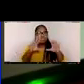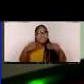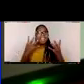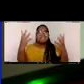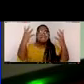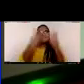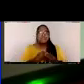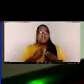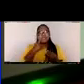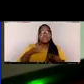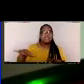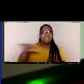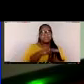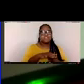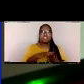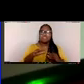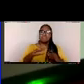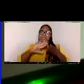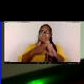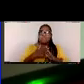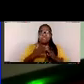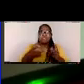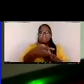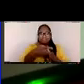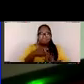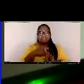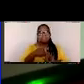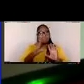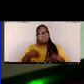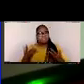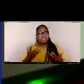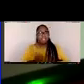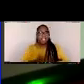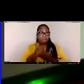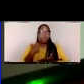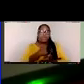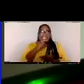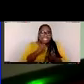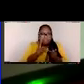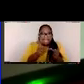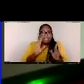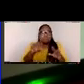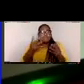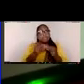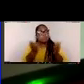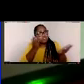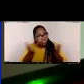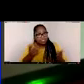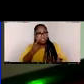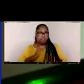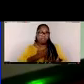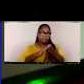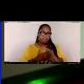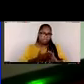bringing community to the neighborhood, bringing help to the neighborhood. We need a facility so we can provide more services for our community. And